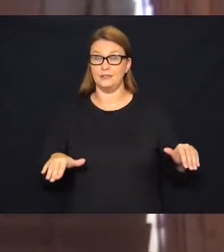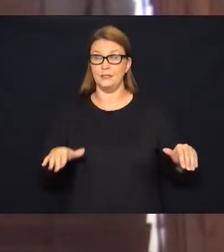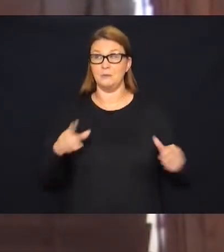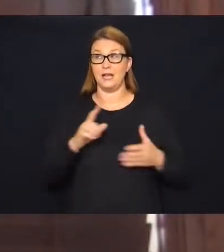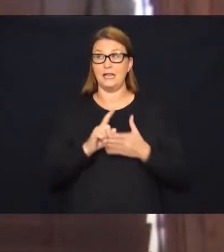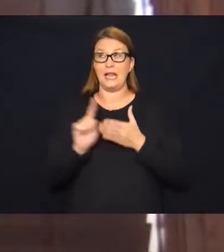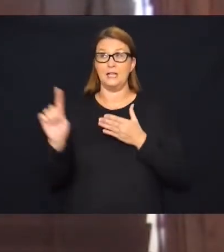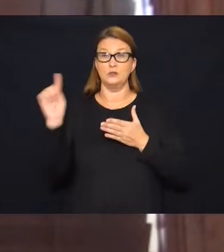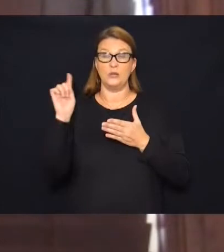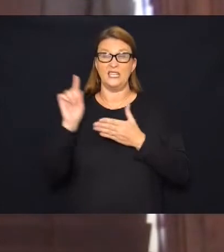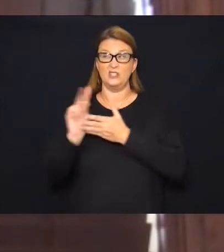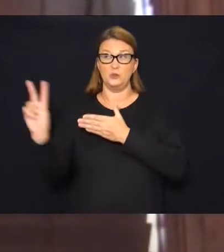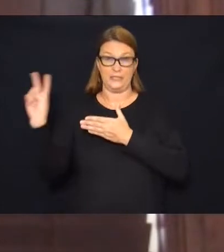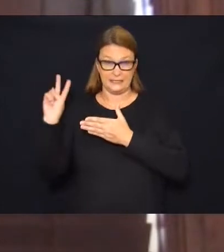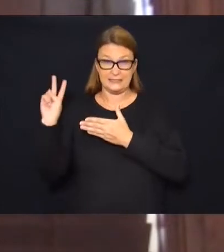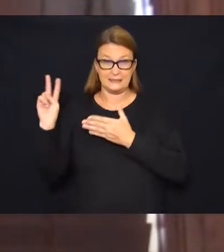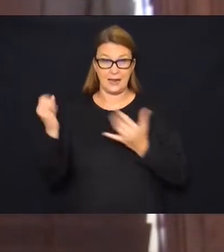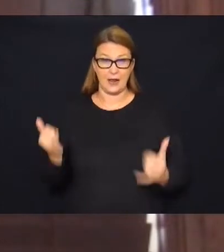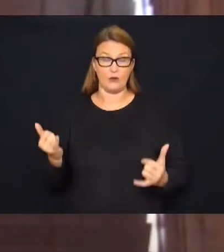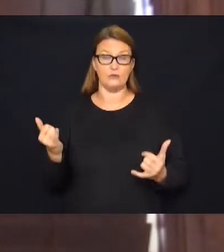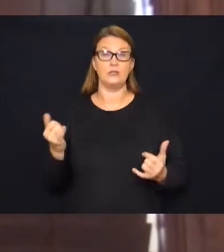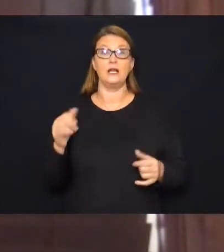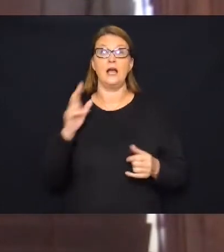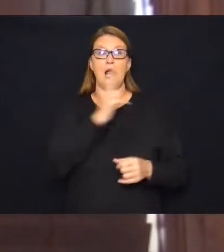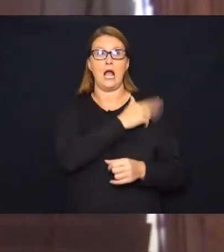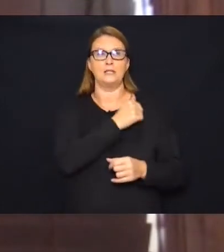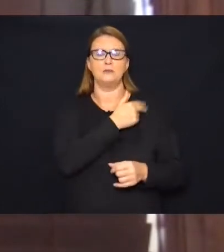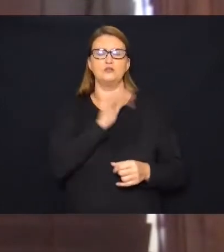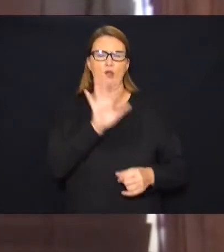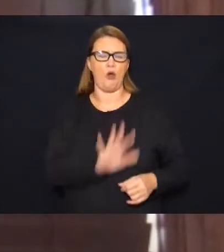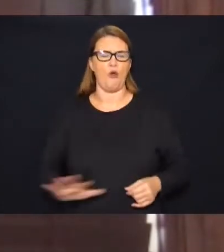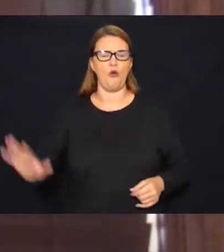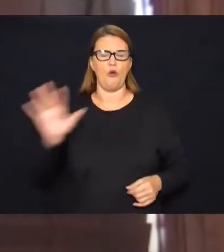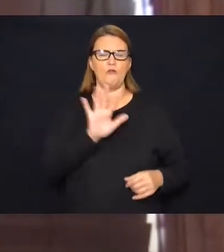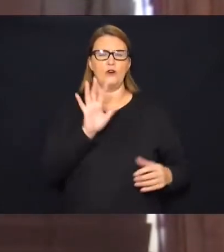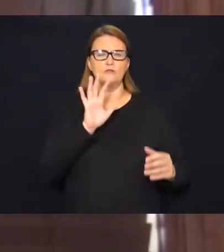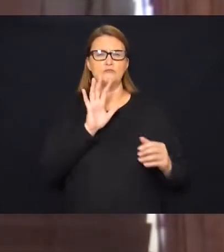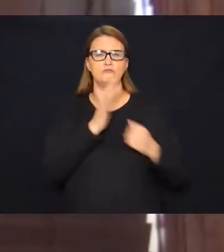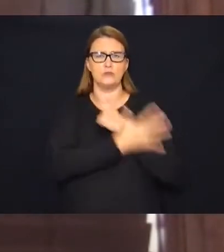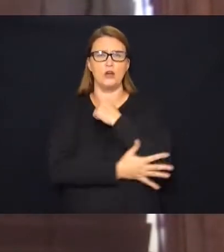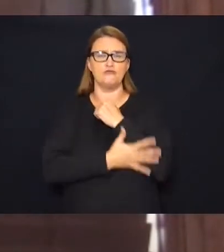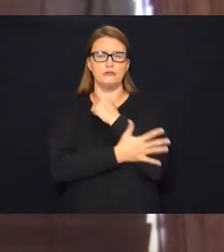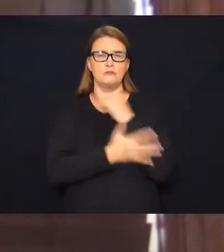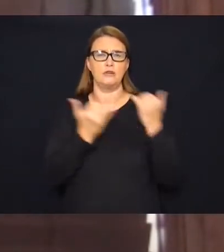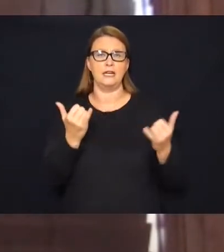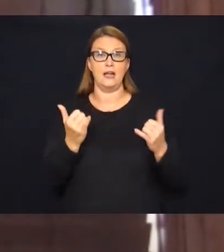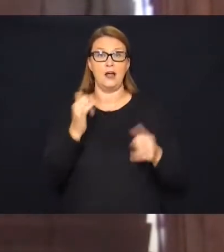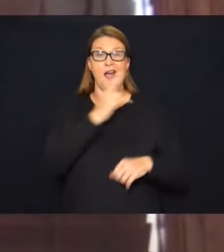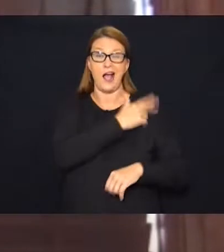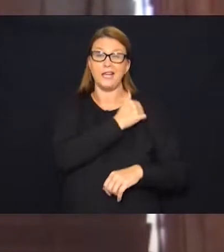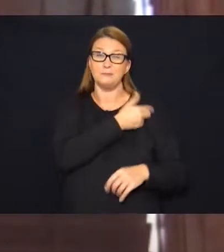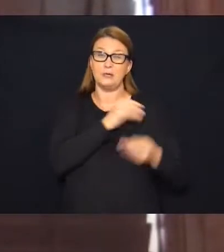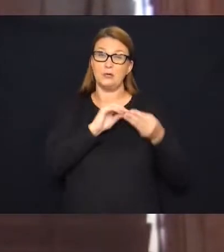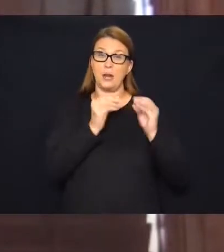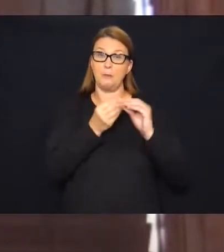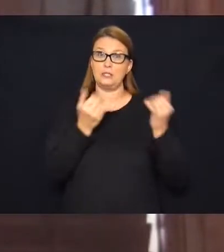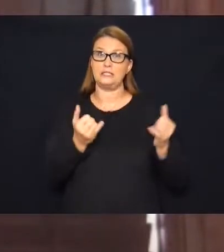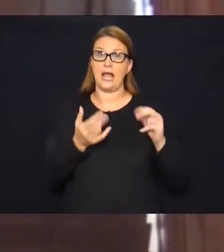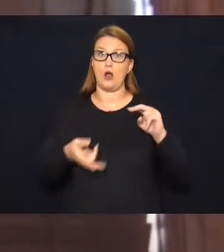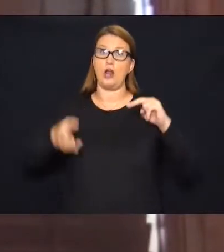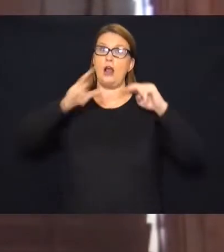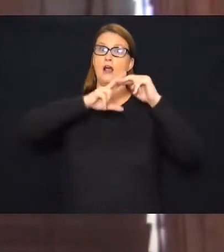to 2 weeks in hospitals around the country. And although hospital numbers are up in the order